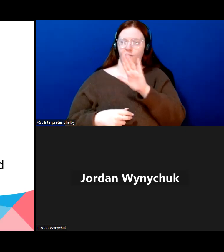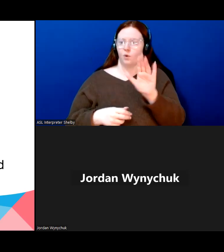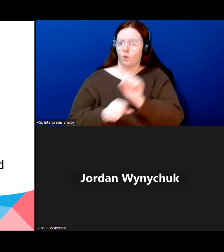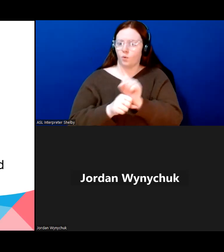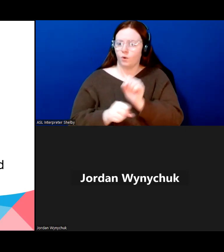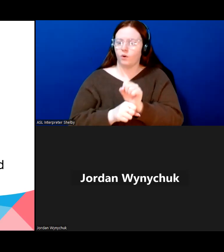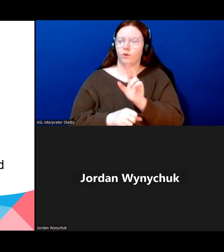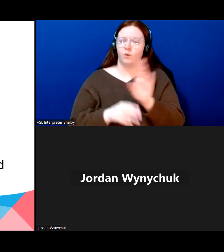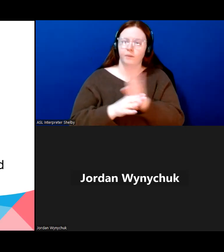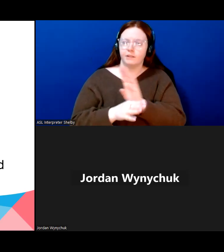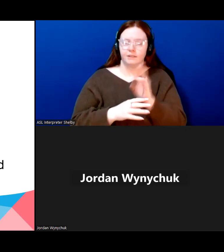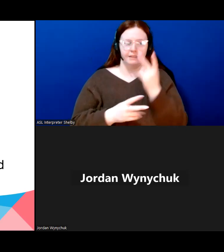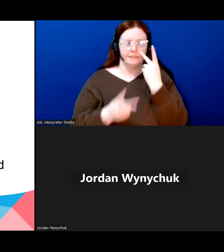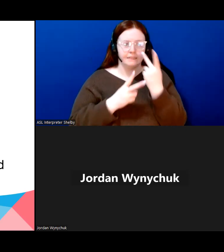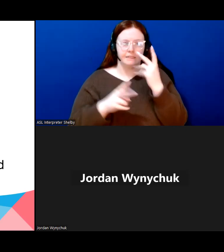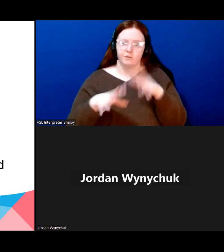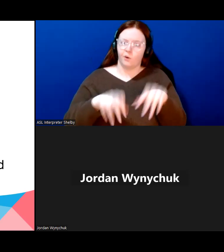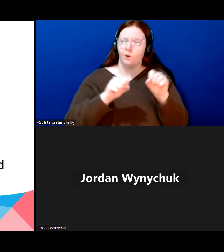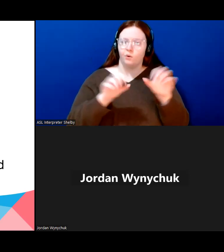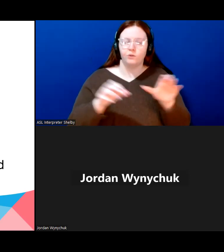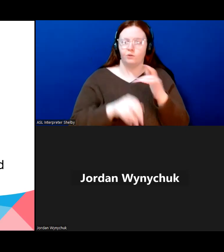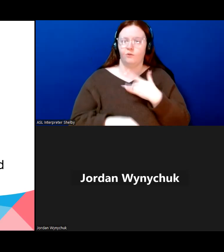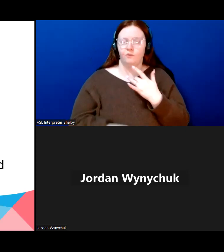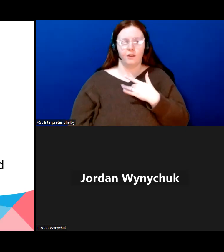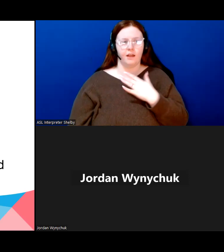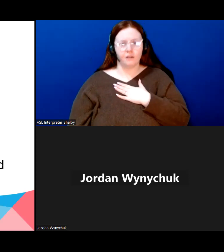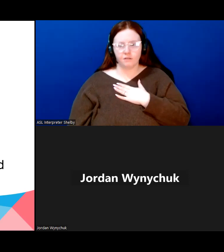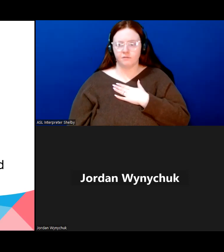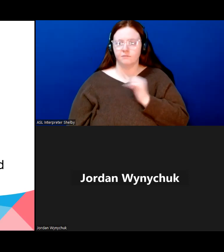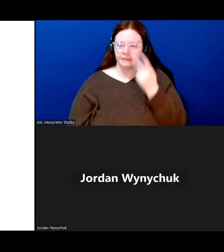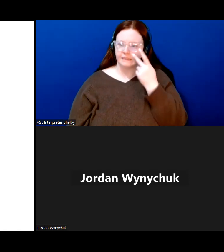takes, you seriously in that way.